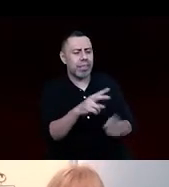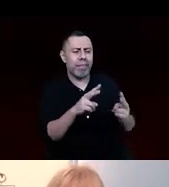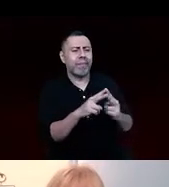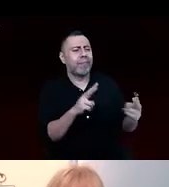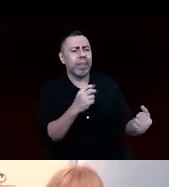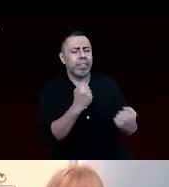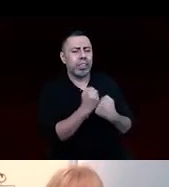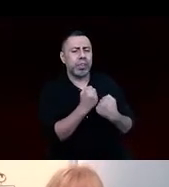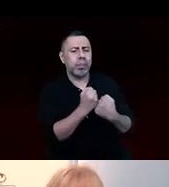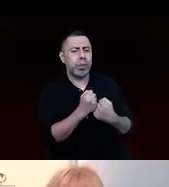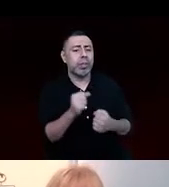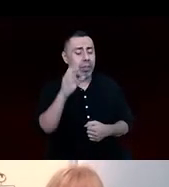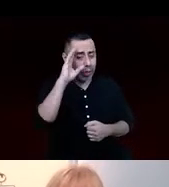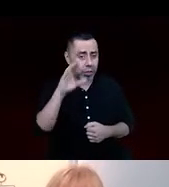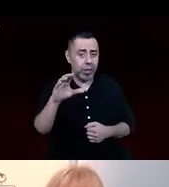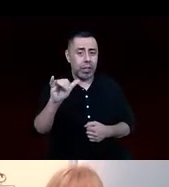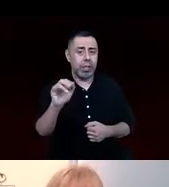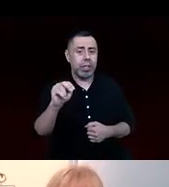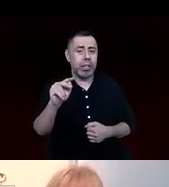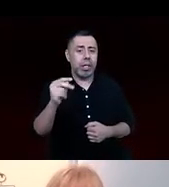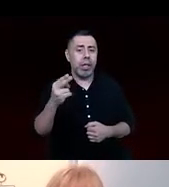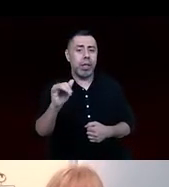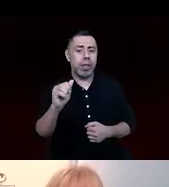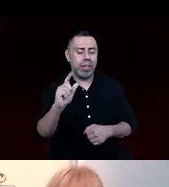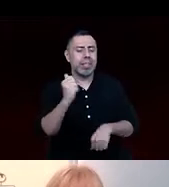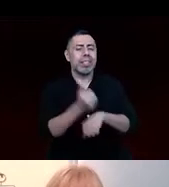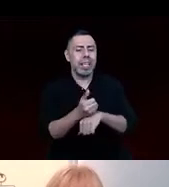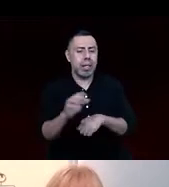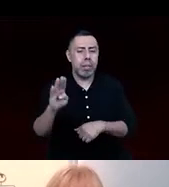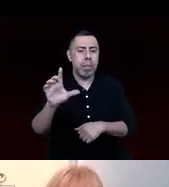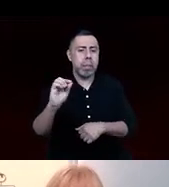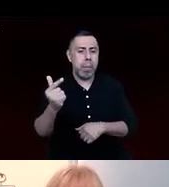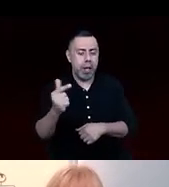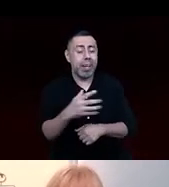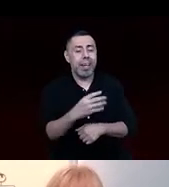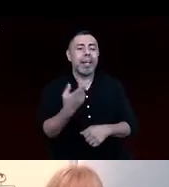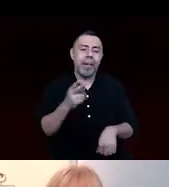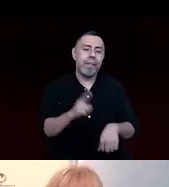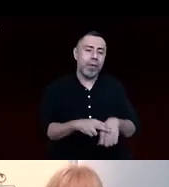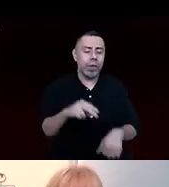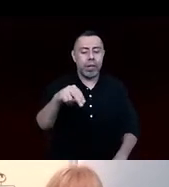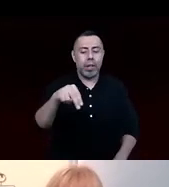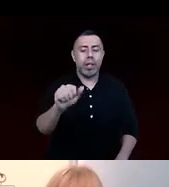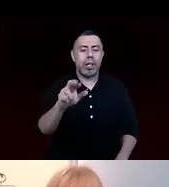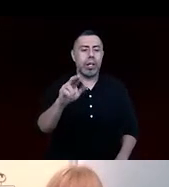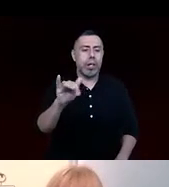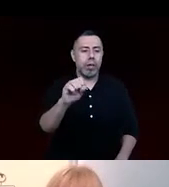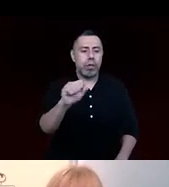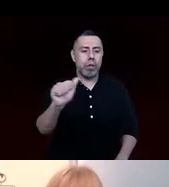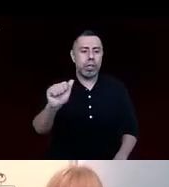Cynthia set up the blog site. And of course, Narissa uses